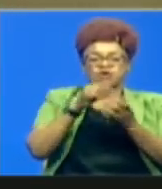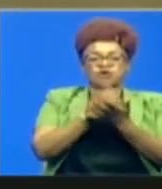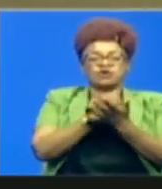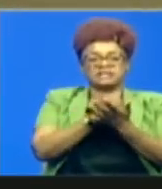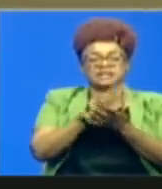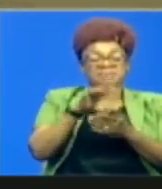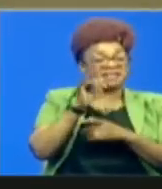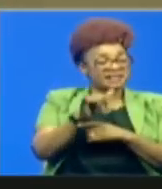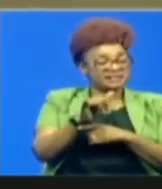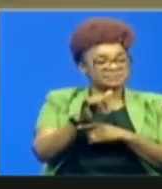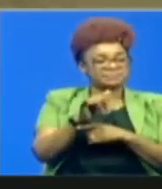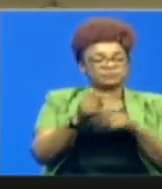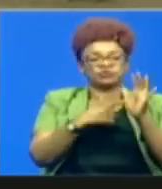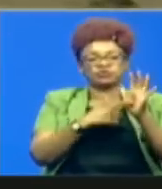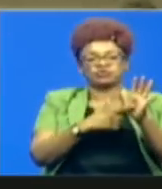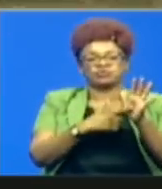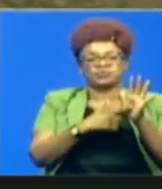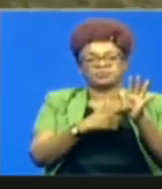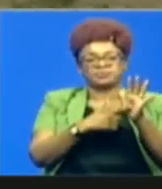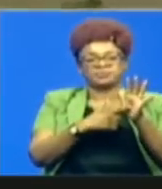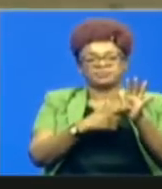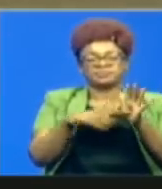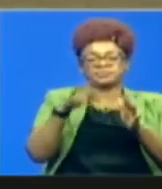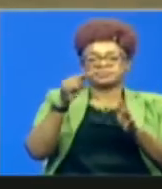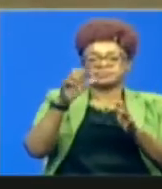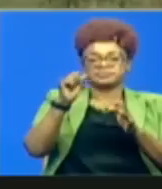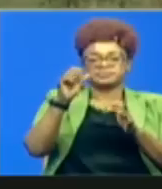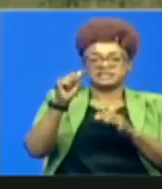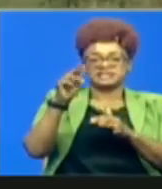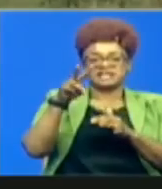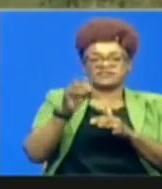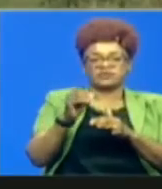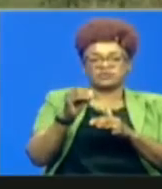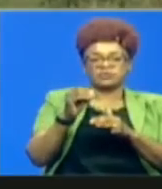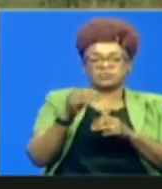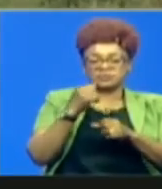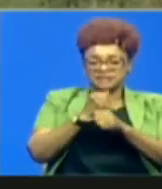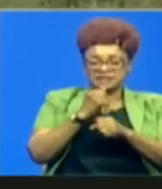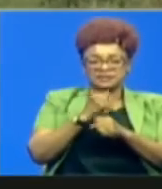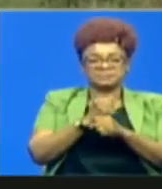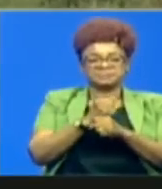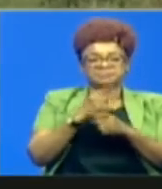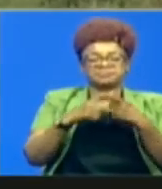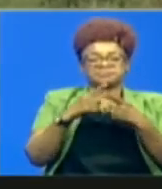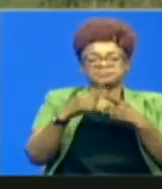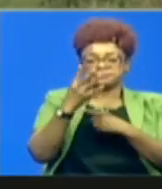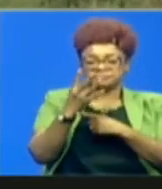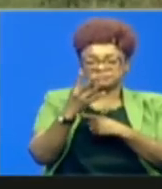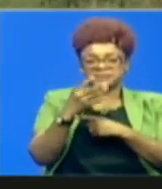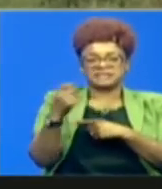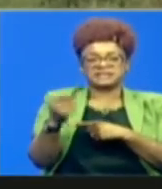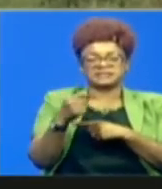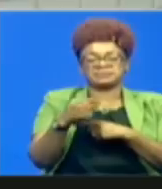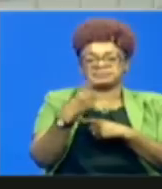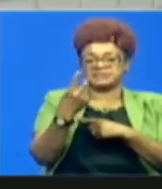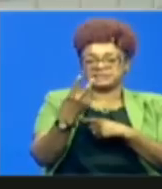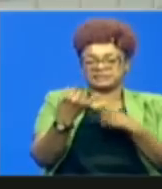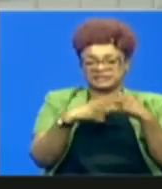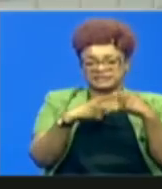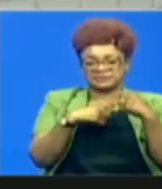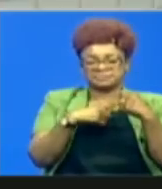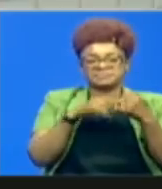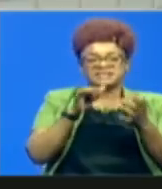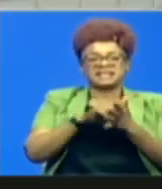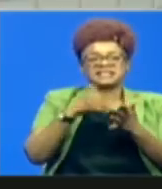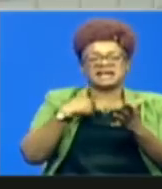the project indicated that the Savo Embakasi phase was delayed by 4 years and 6 months, delays that had huge